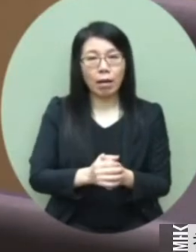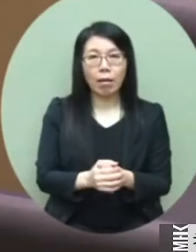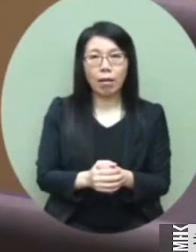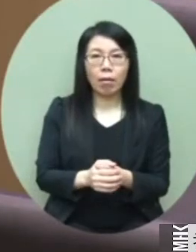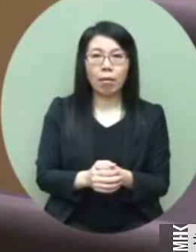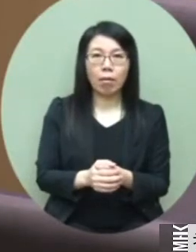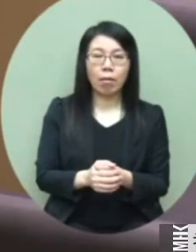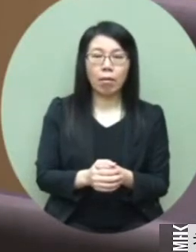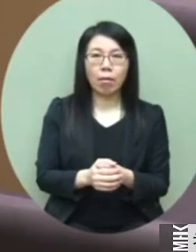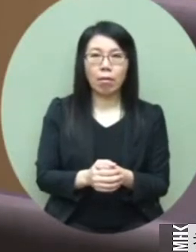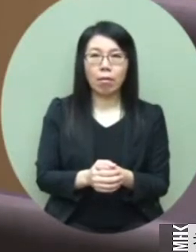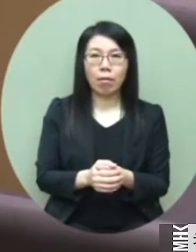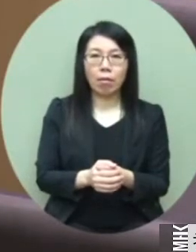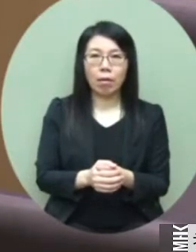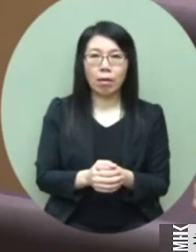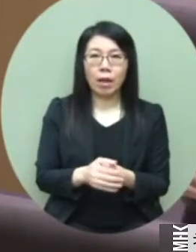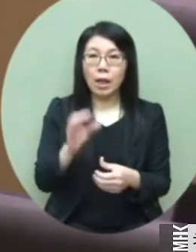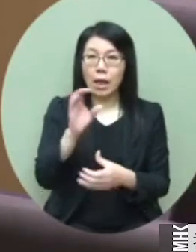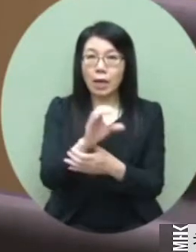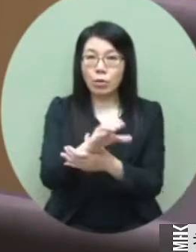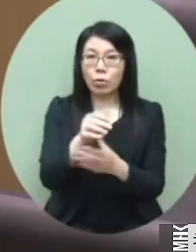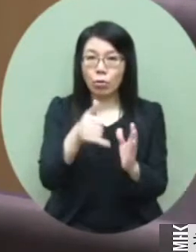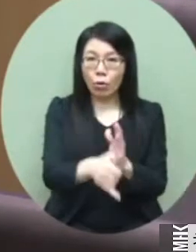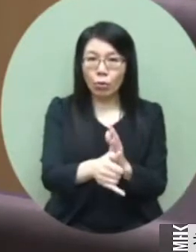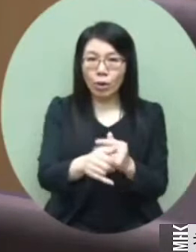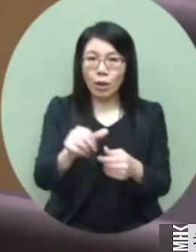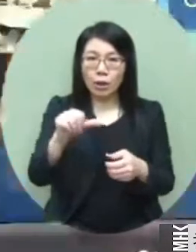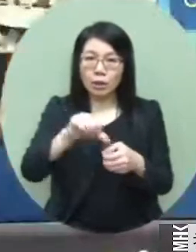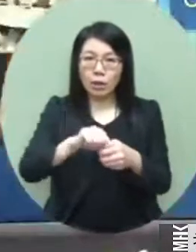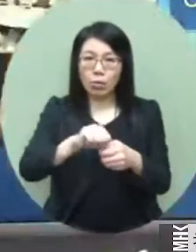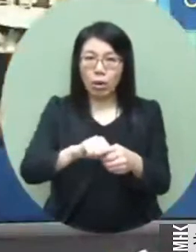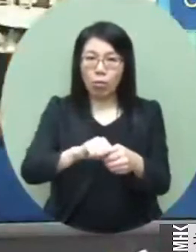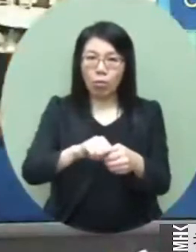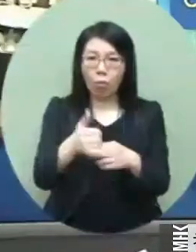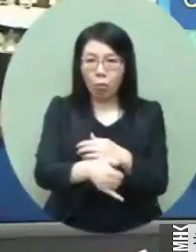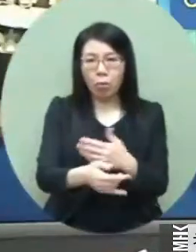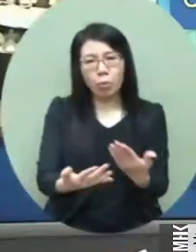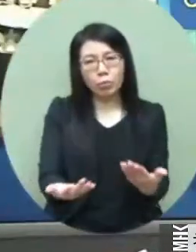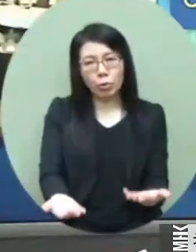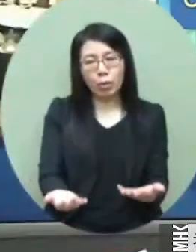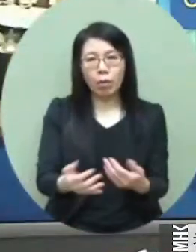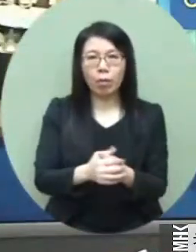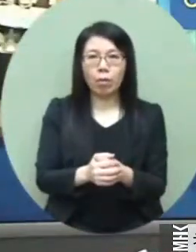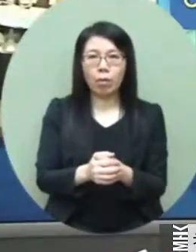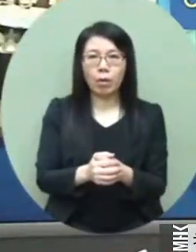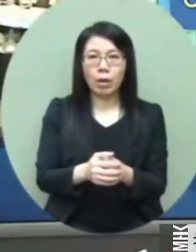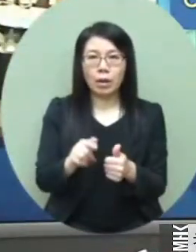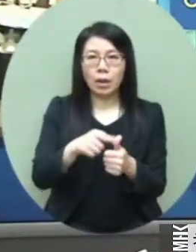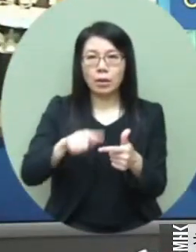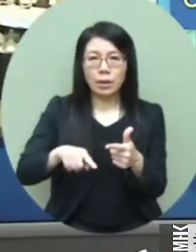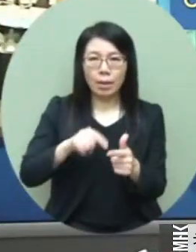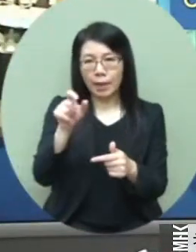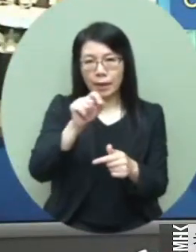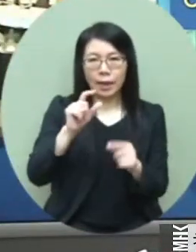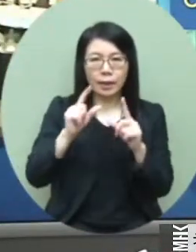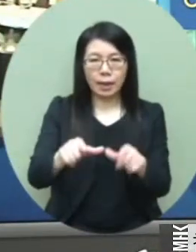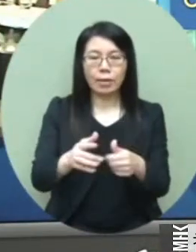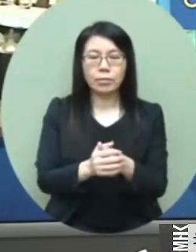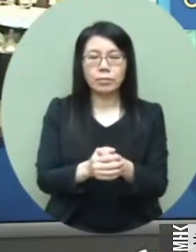the cinemas and also restaurants? Thank you. I'll answer the first two questions and then invite the